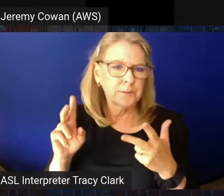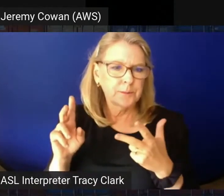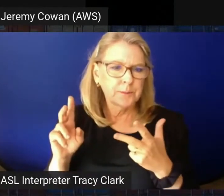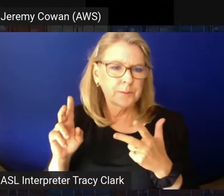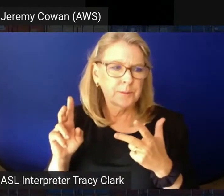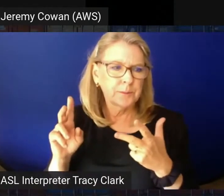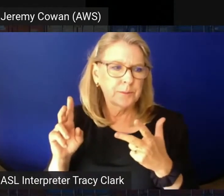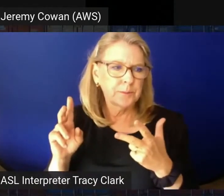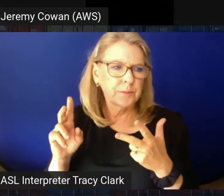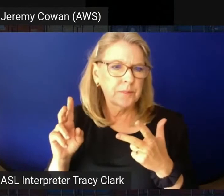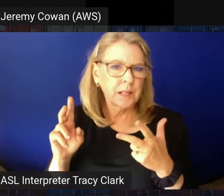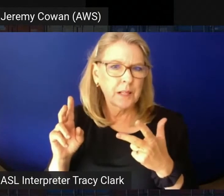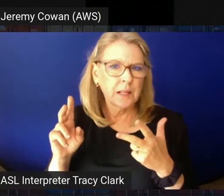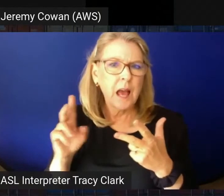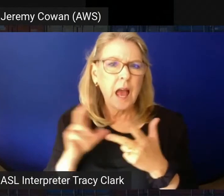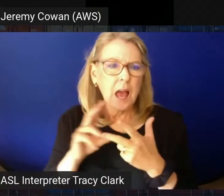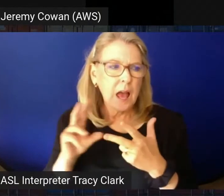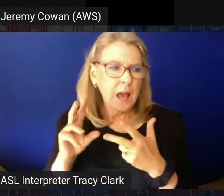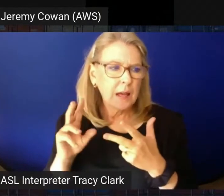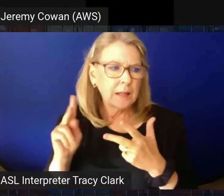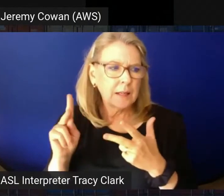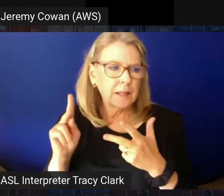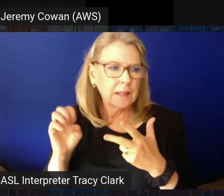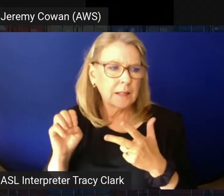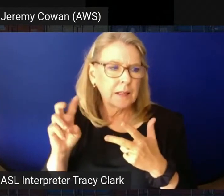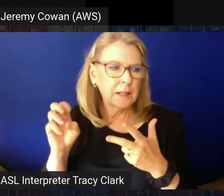And pod security standards exist